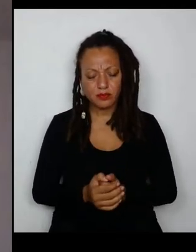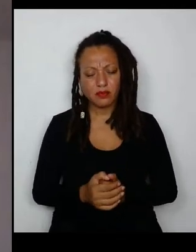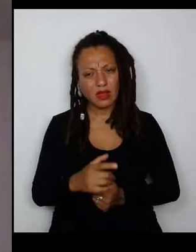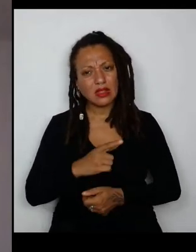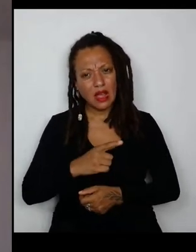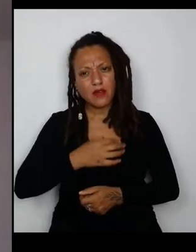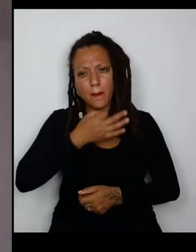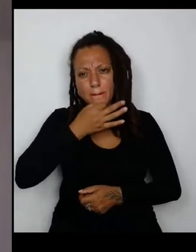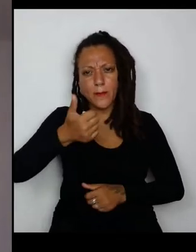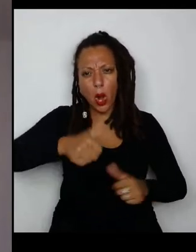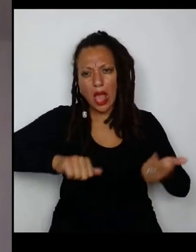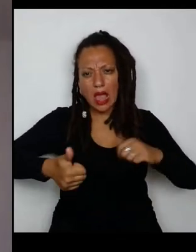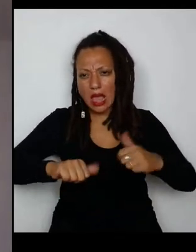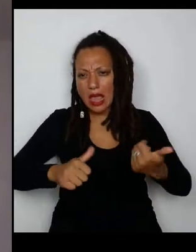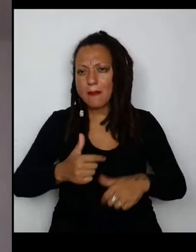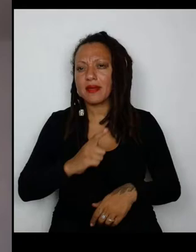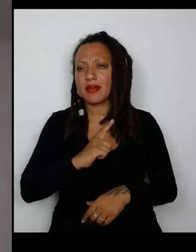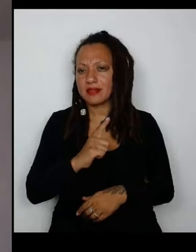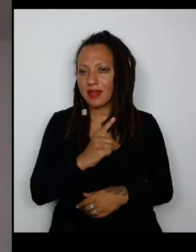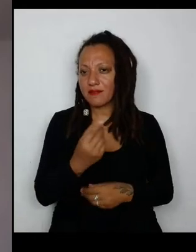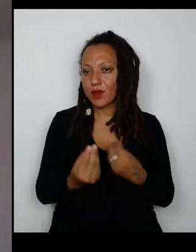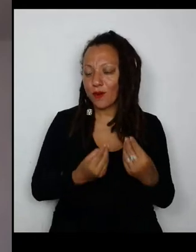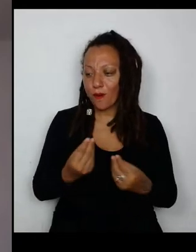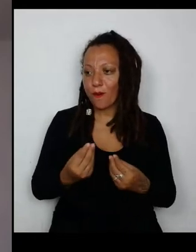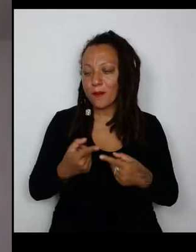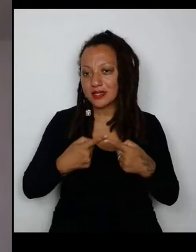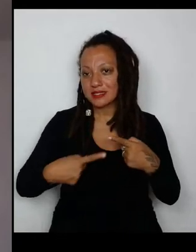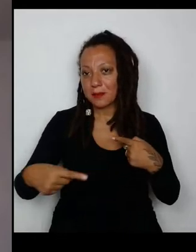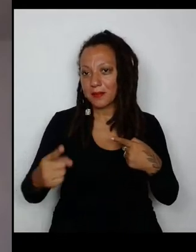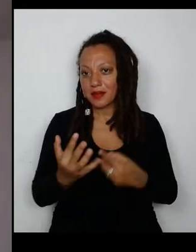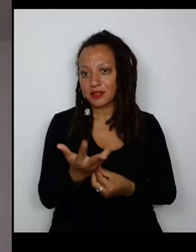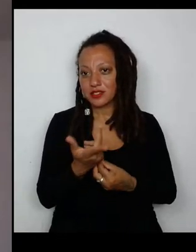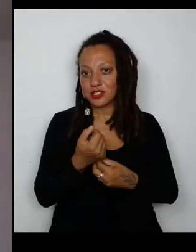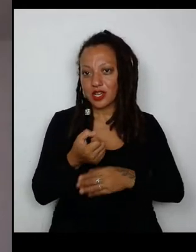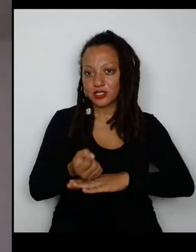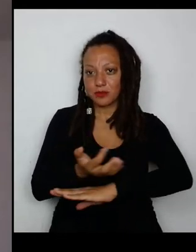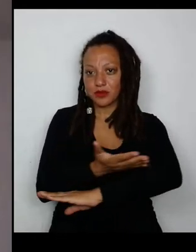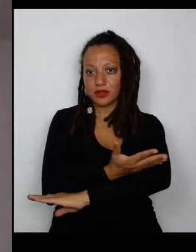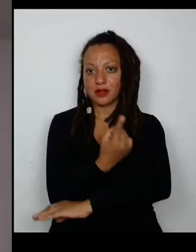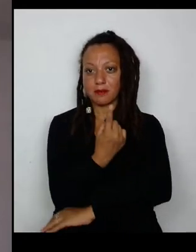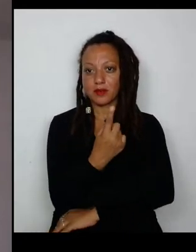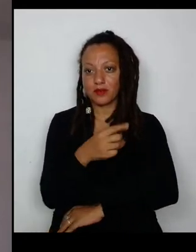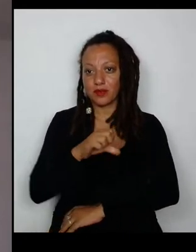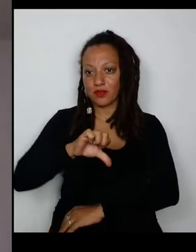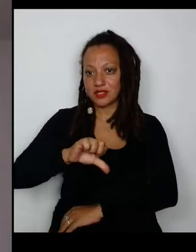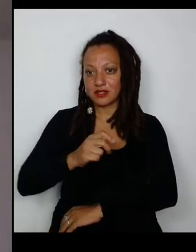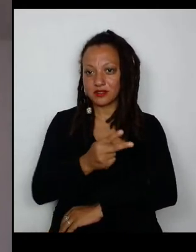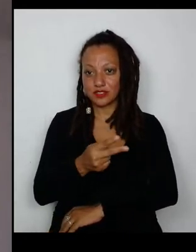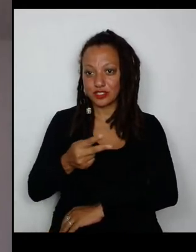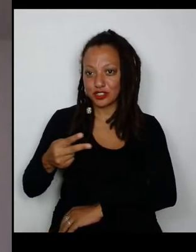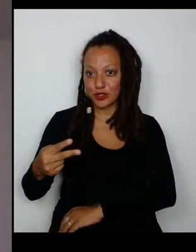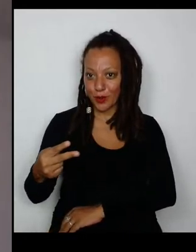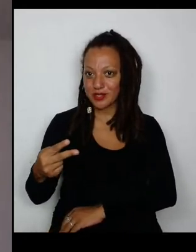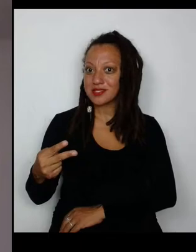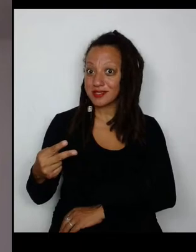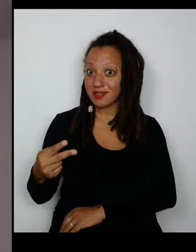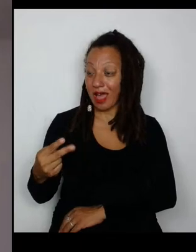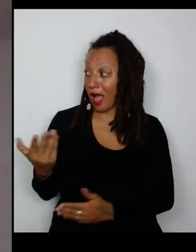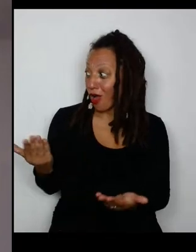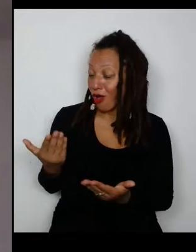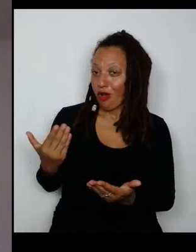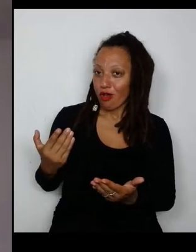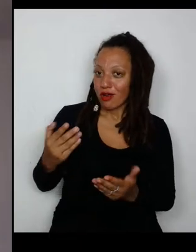brazil and not by chance we are now experiencing a new controversy